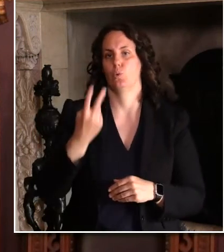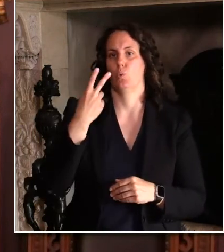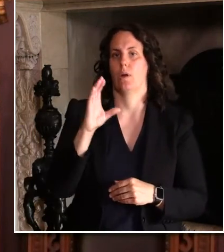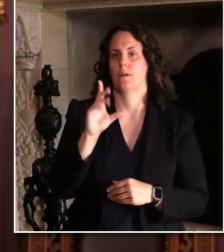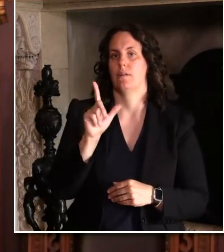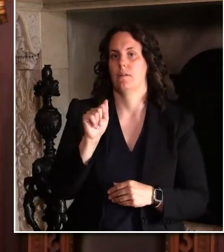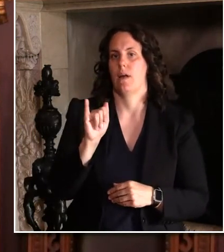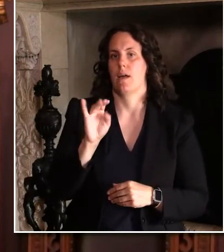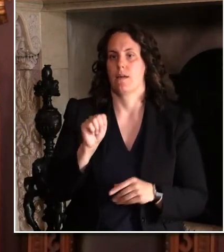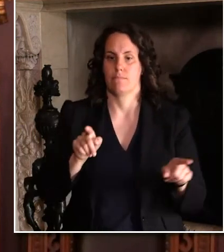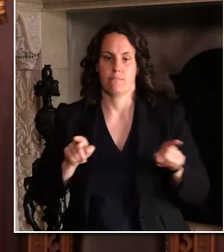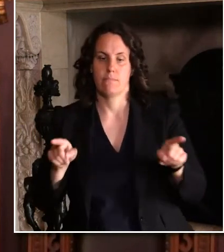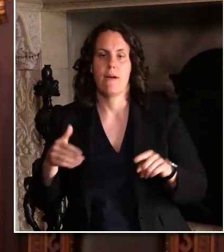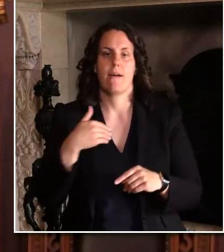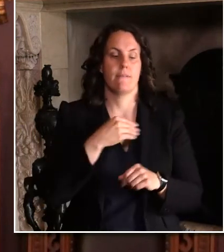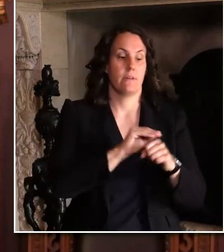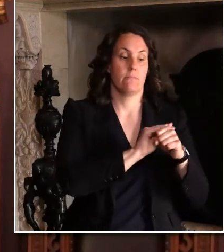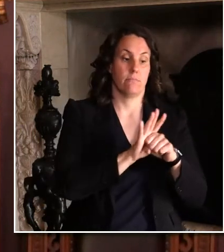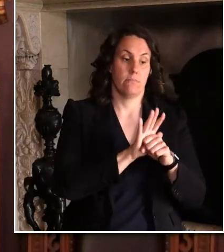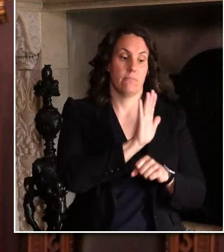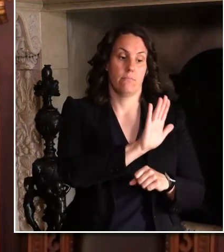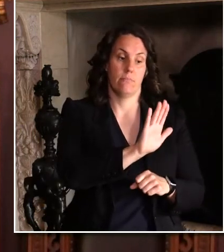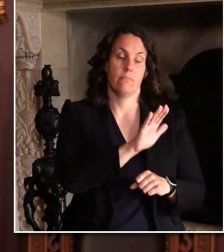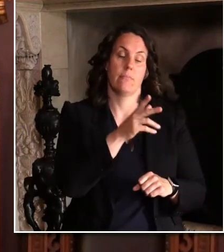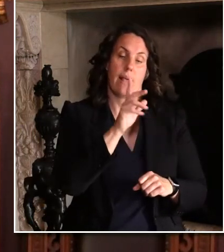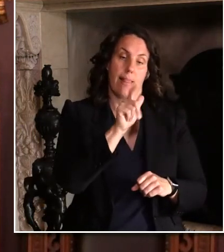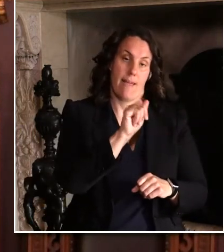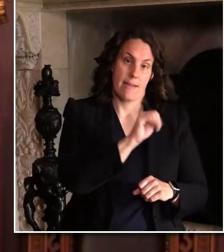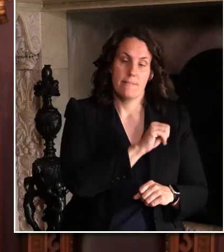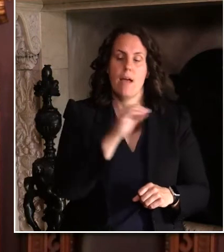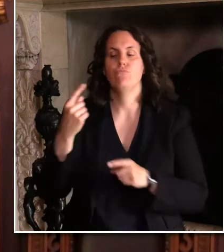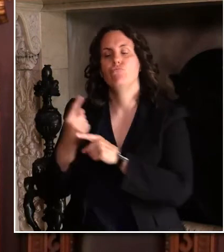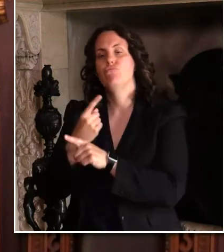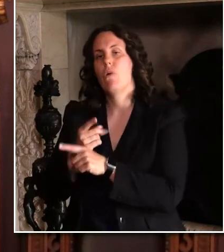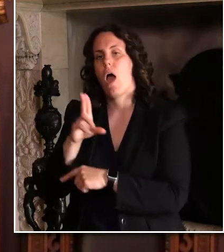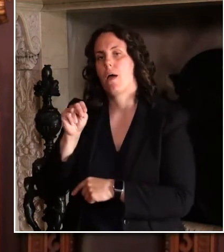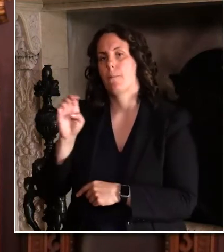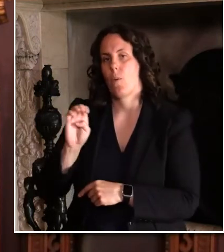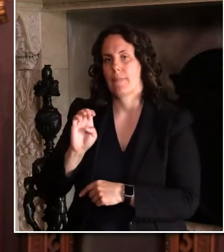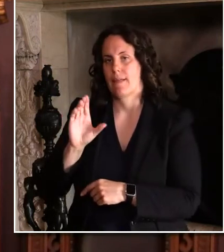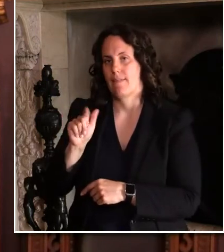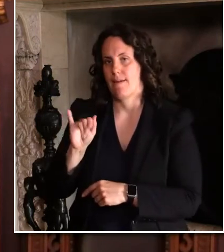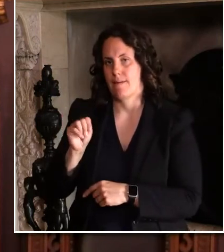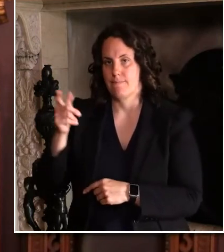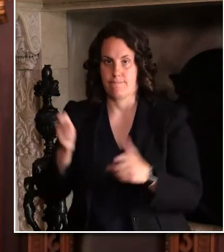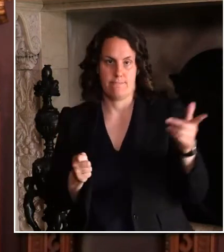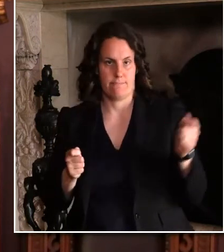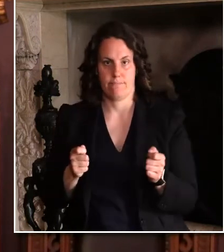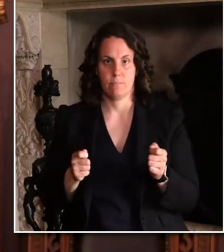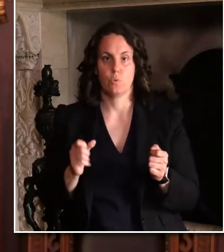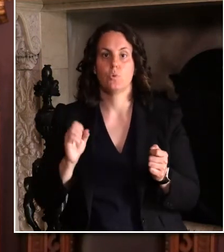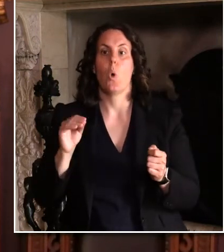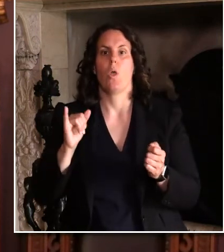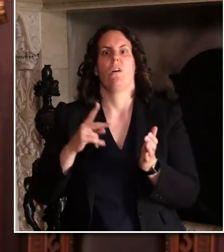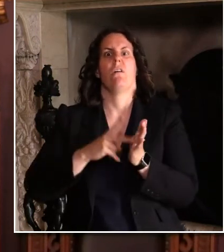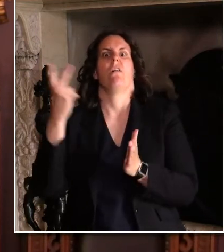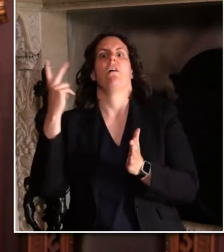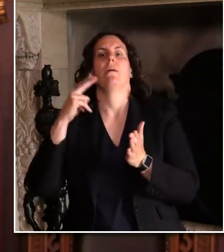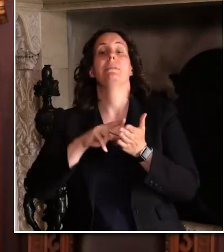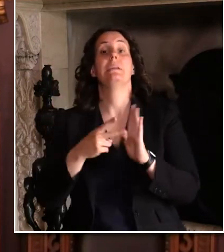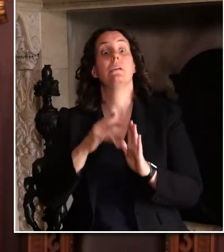their money. But the fact of the matter is, we are having great. The vast majority of